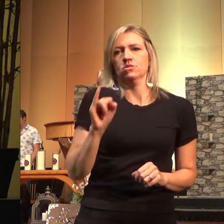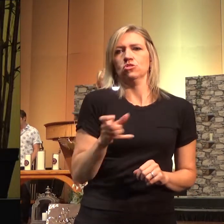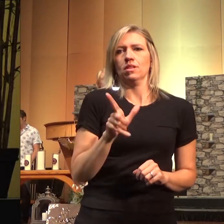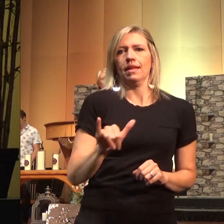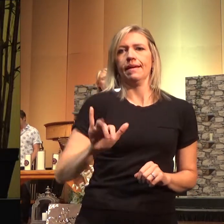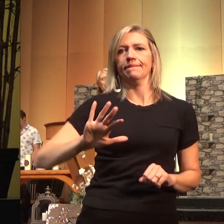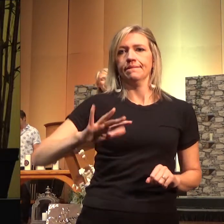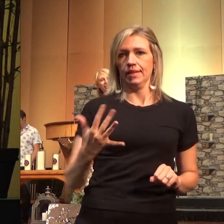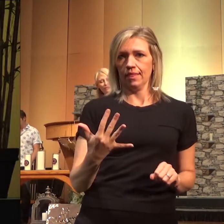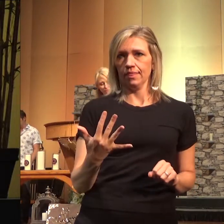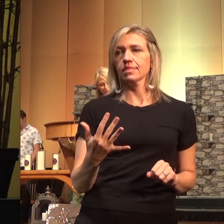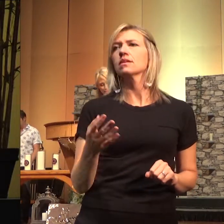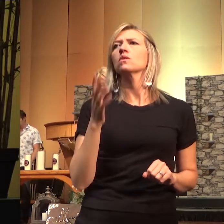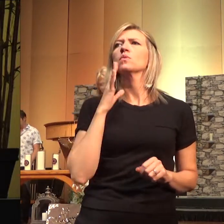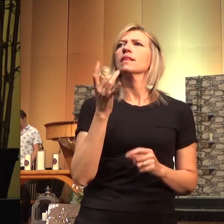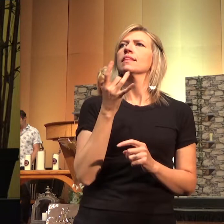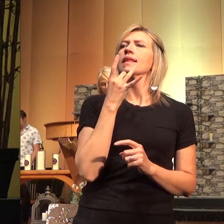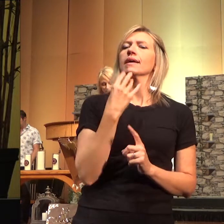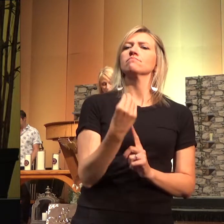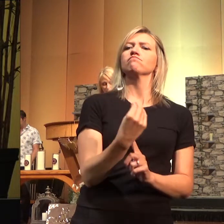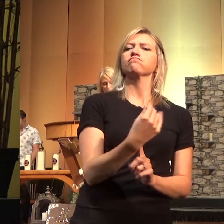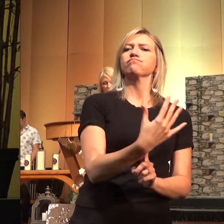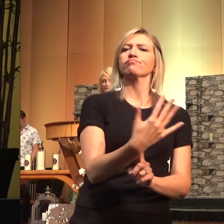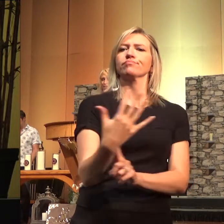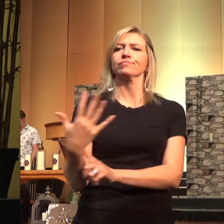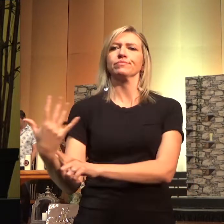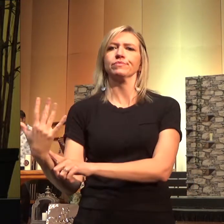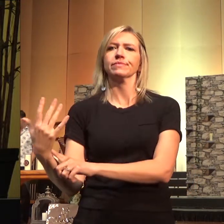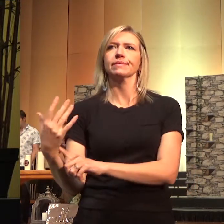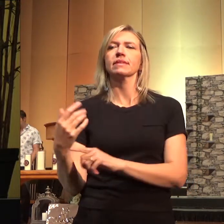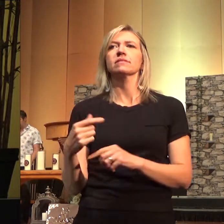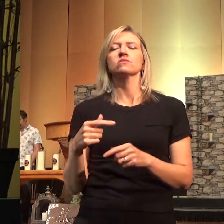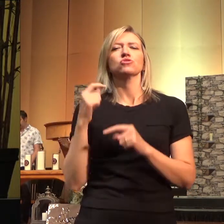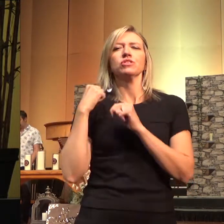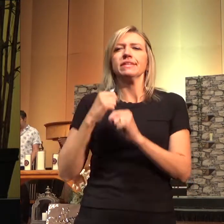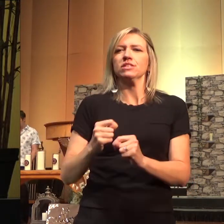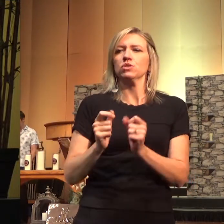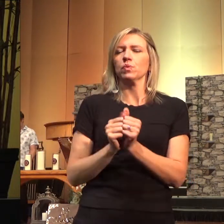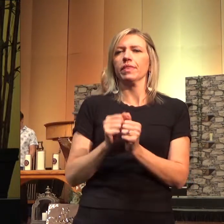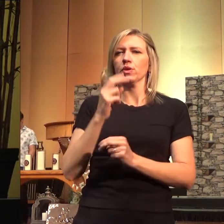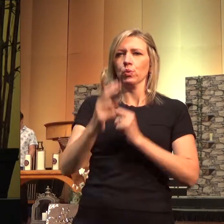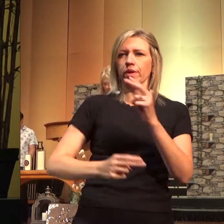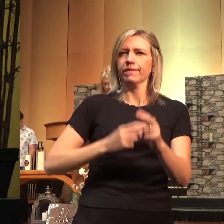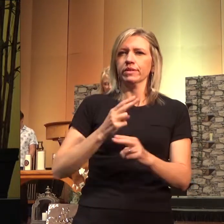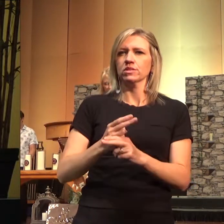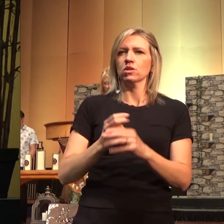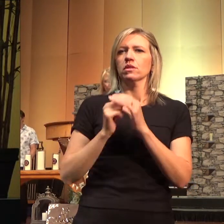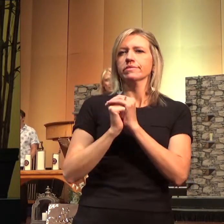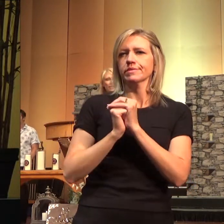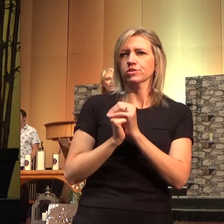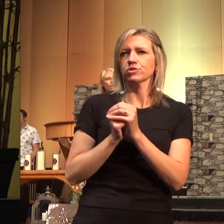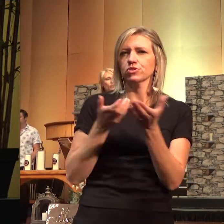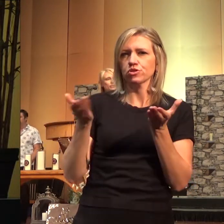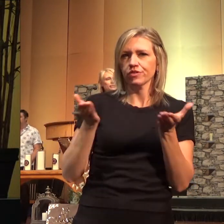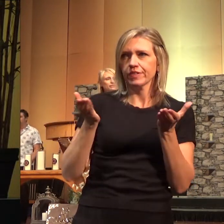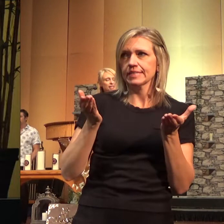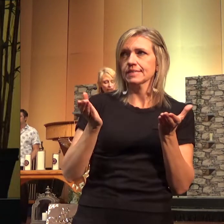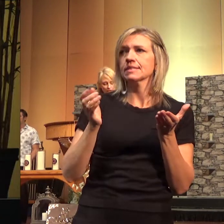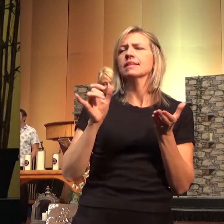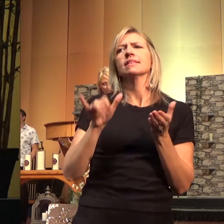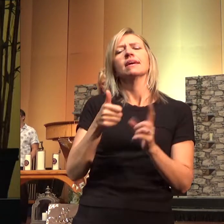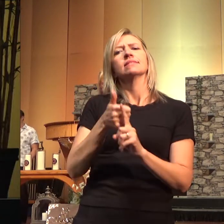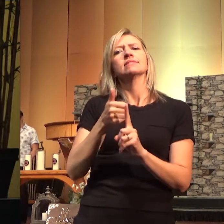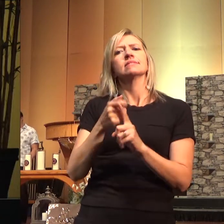July 5th, we're going to light the interfaith candles in the tradition of the Universal Worship Service. It was